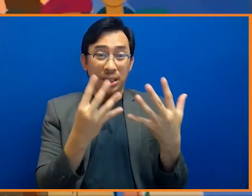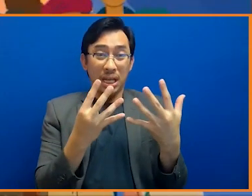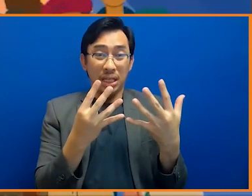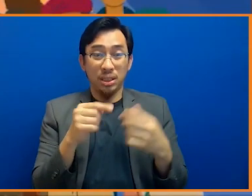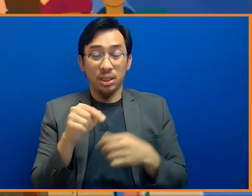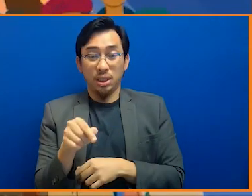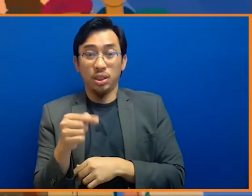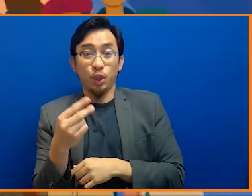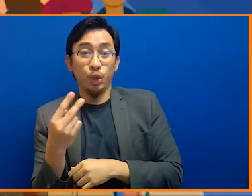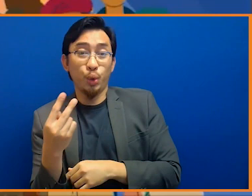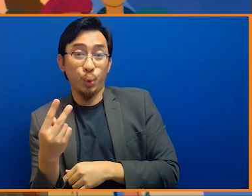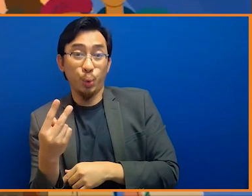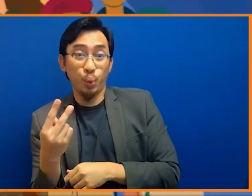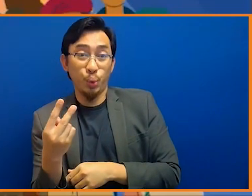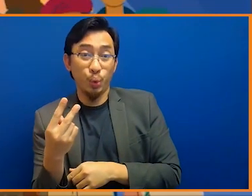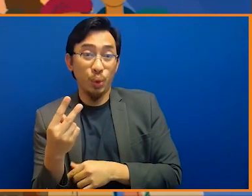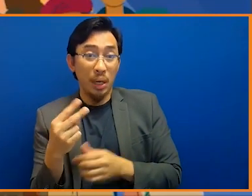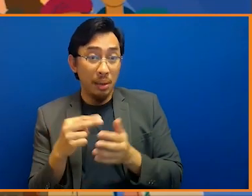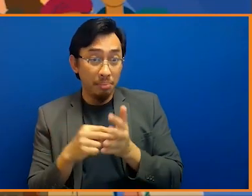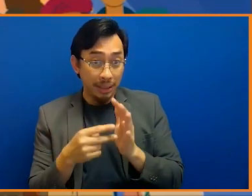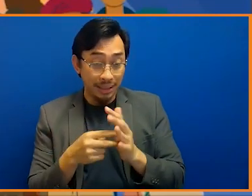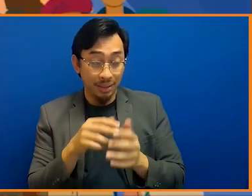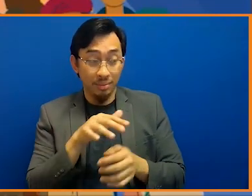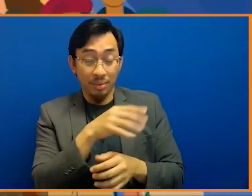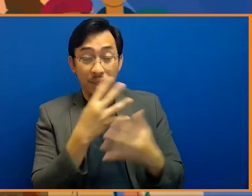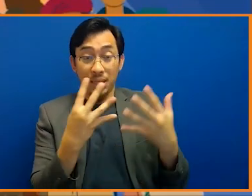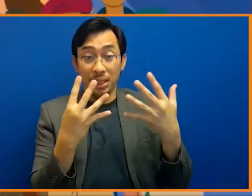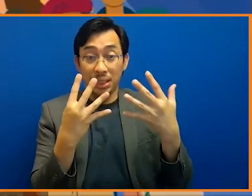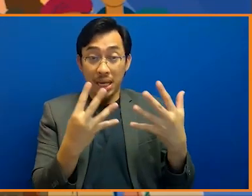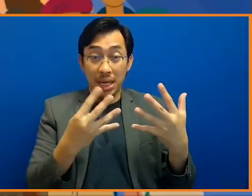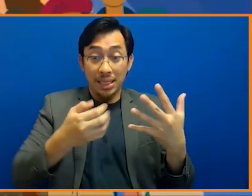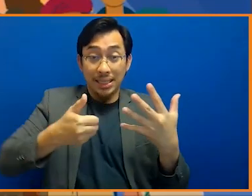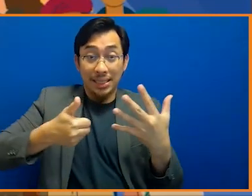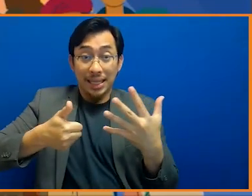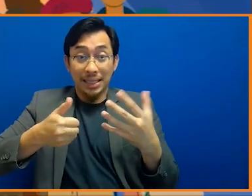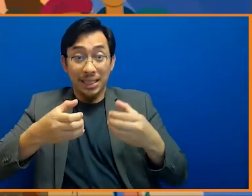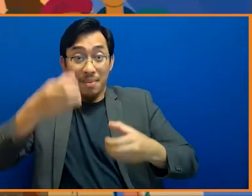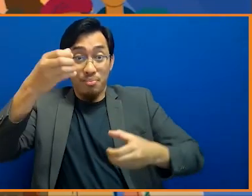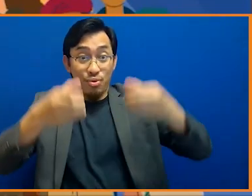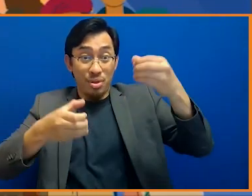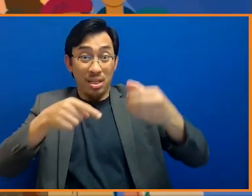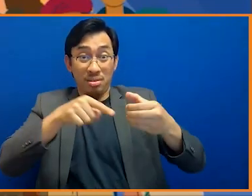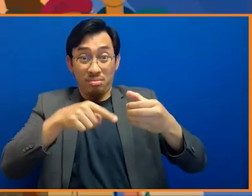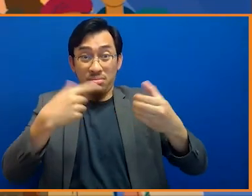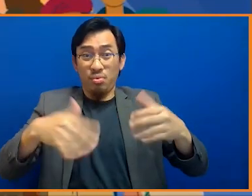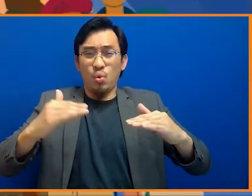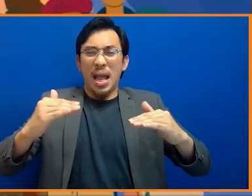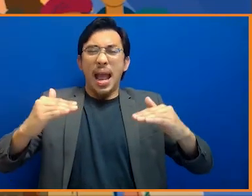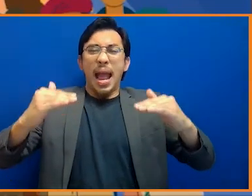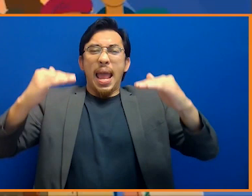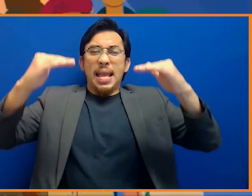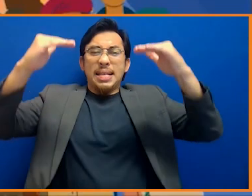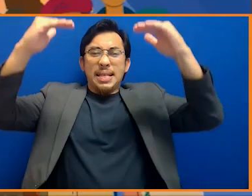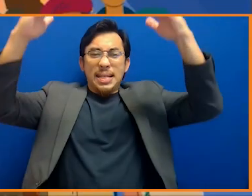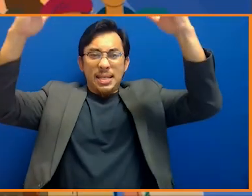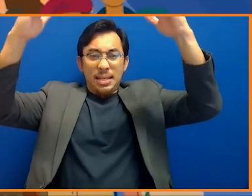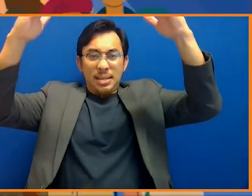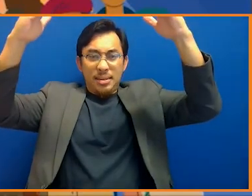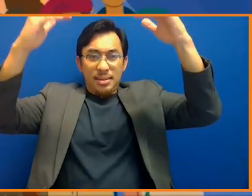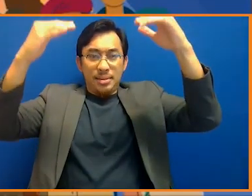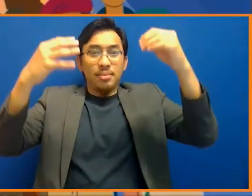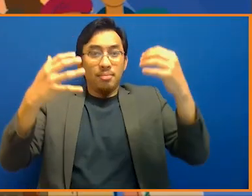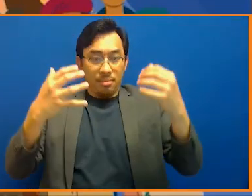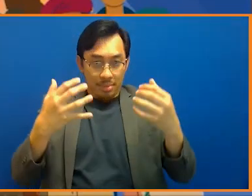magnitude. Means that among these 96 buildings, they are very high. They